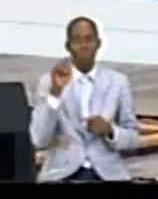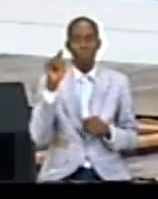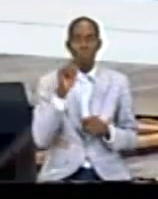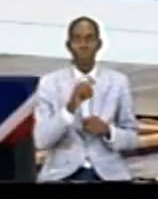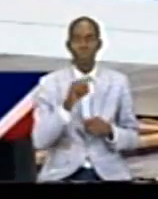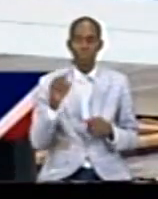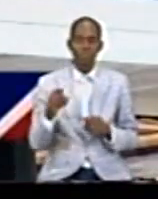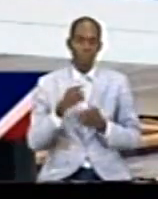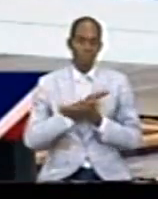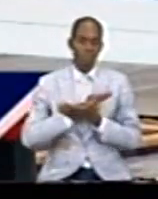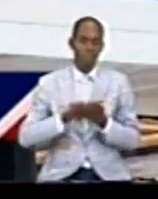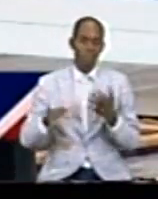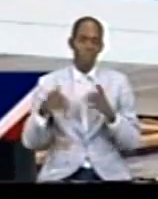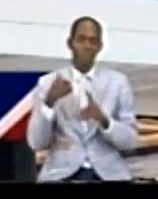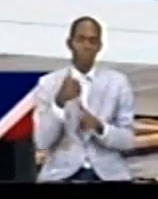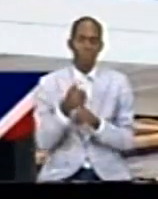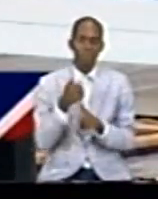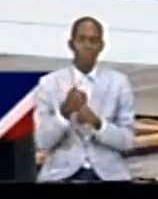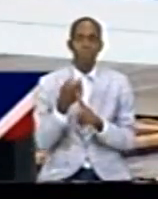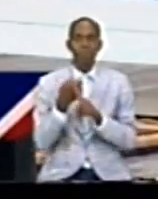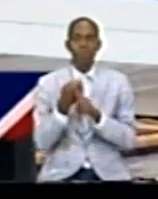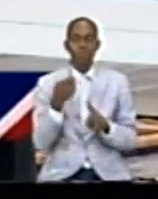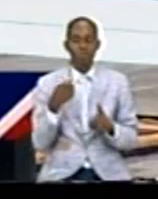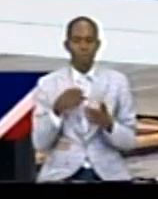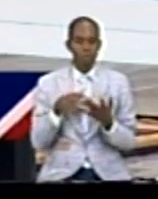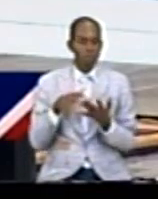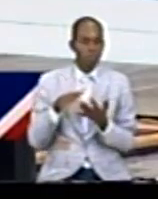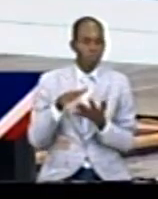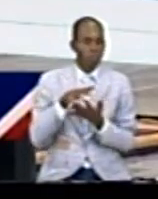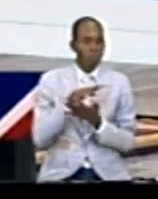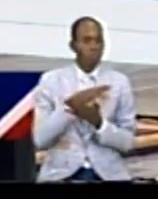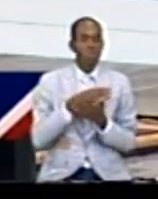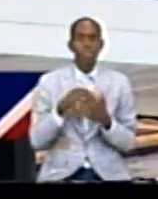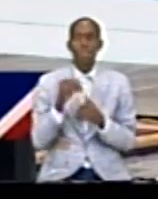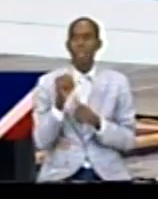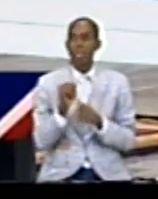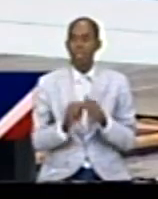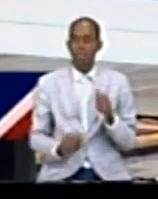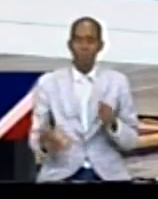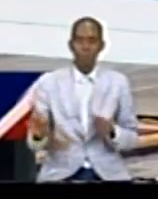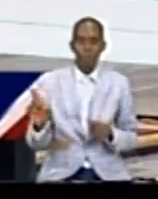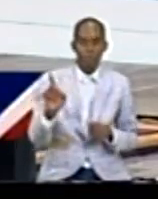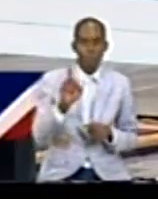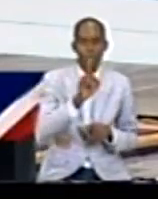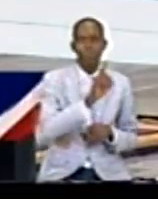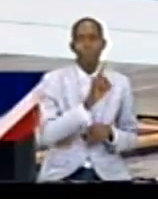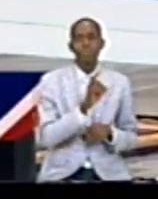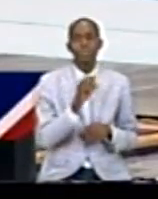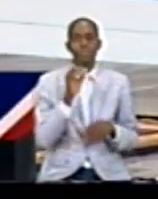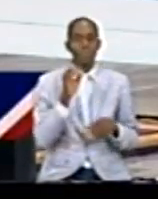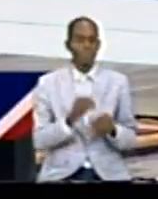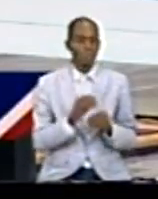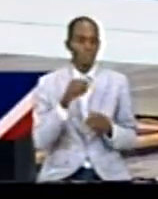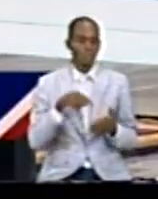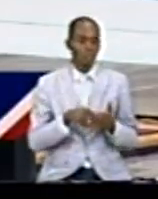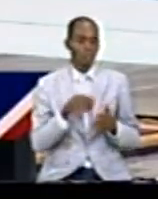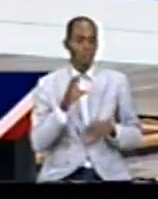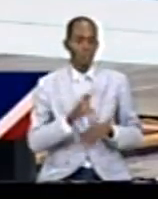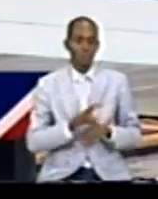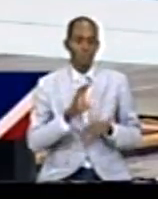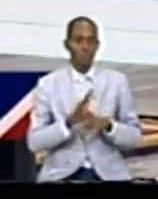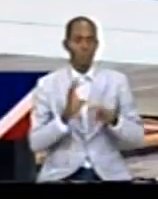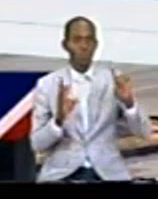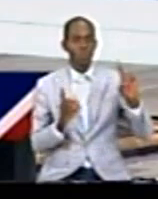purge himself from these, everyone in a deep and live Bible